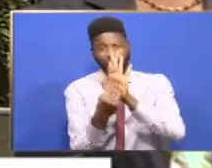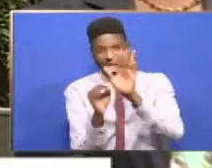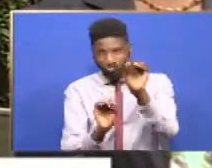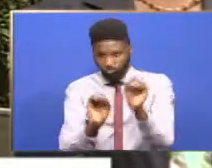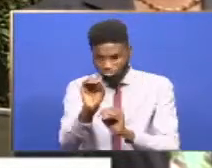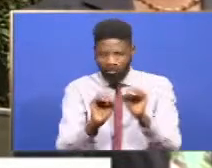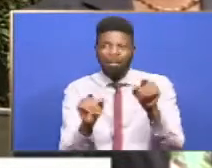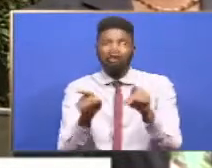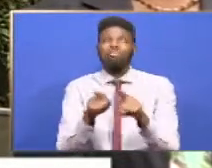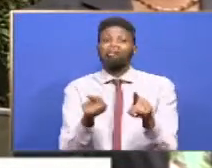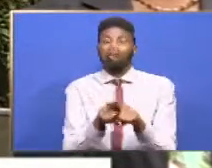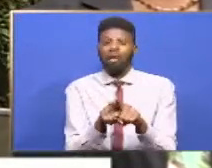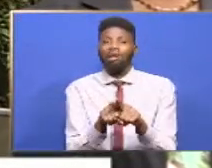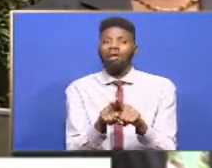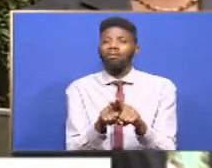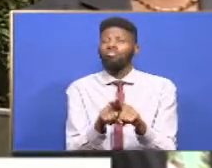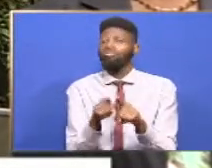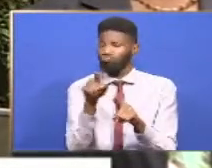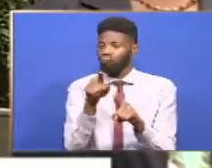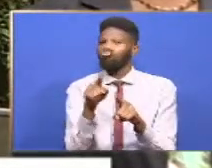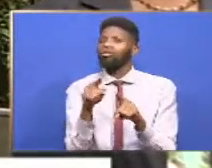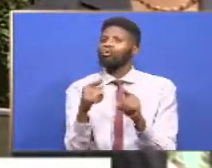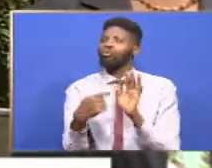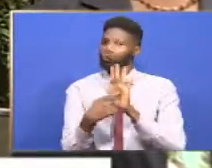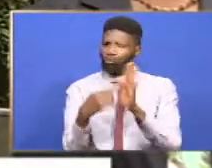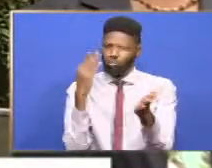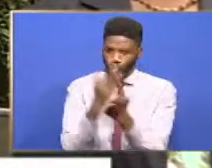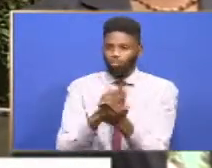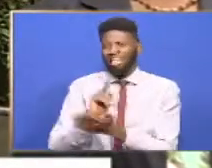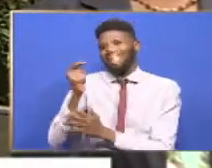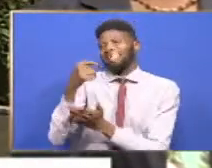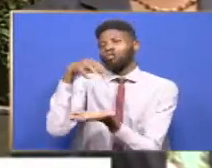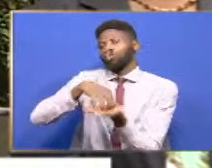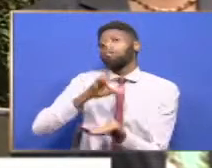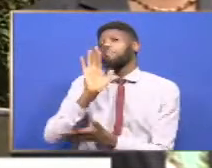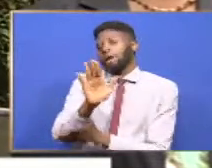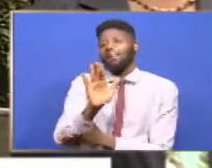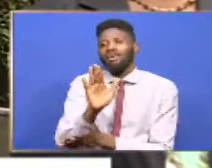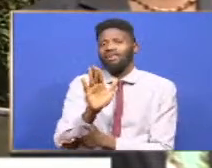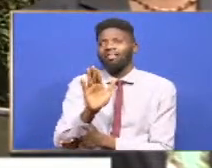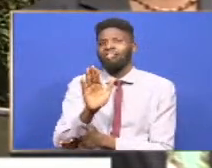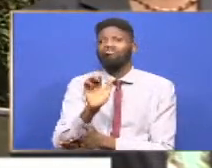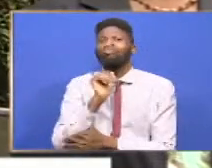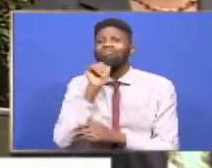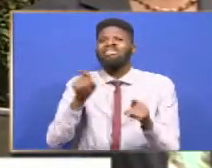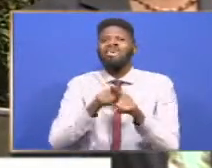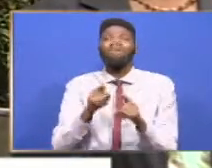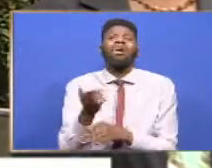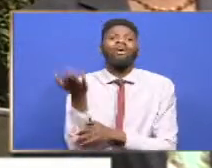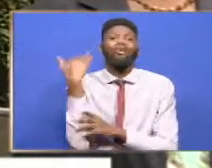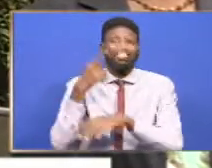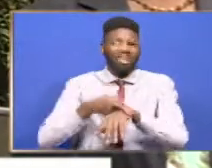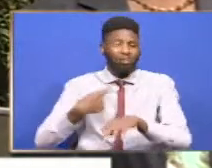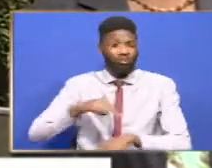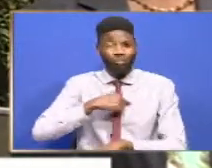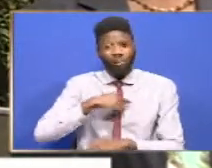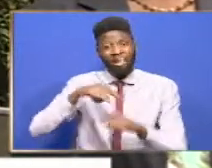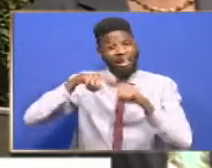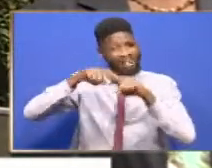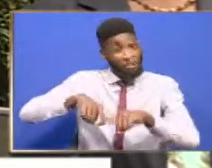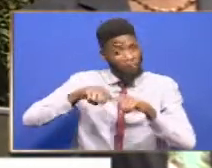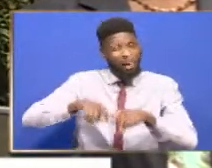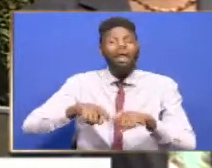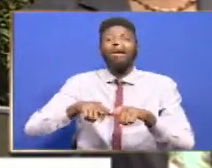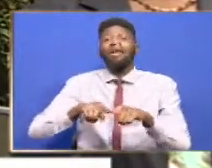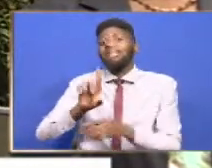which reflects the reality of the Kenyan situation, instead of what used to happen when we used to base our modeling on data